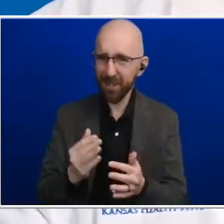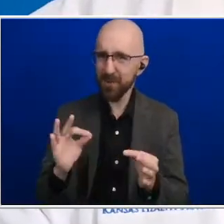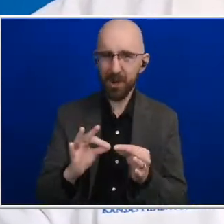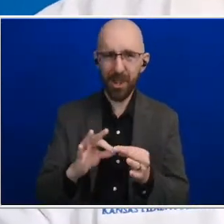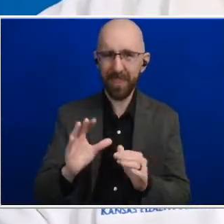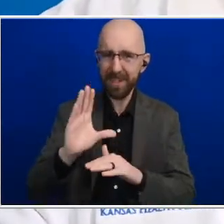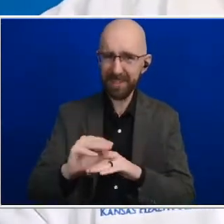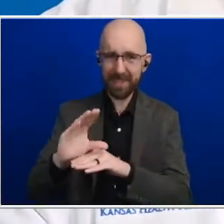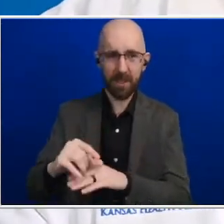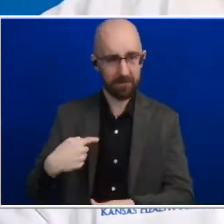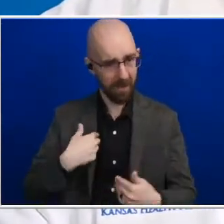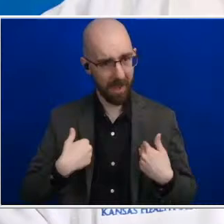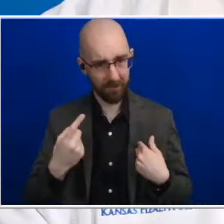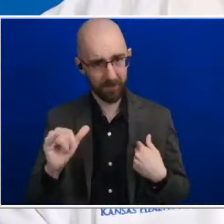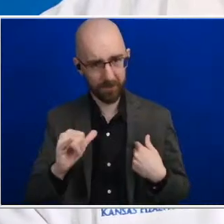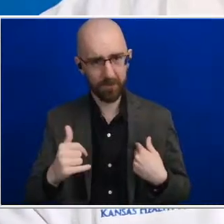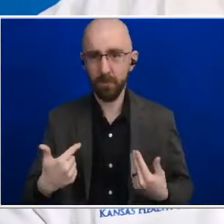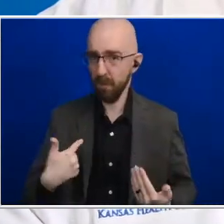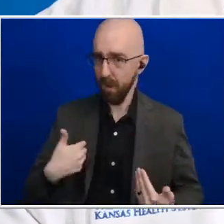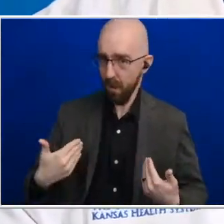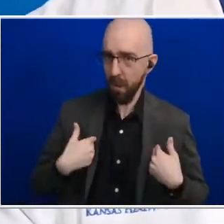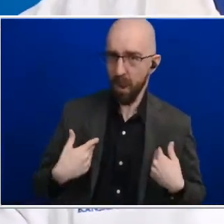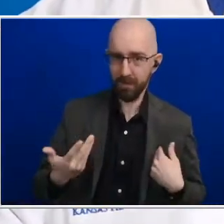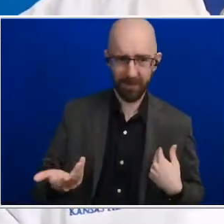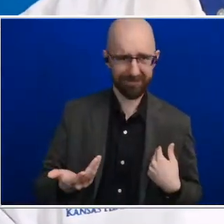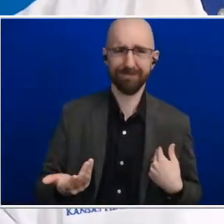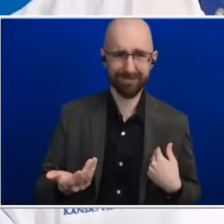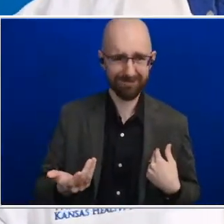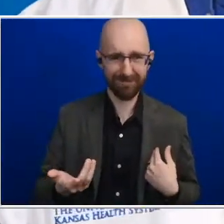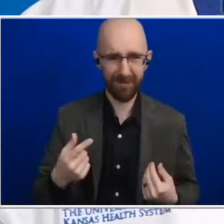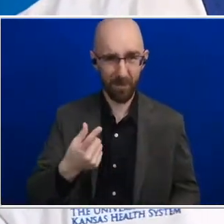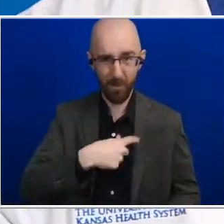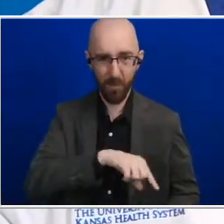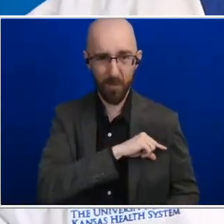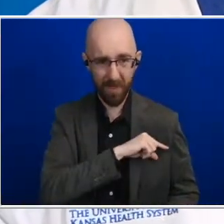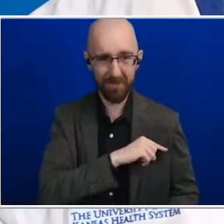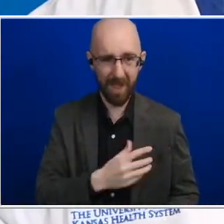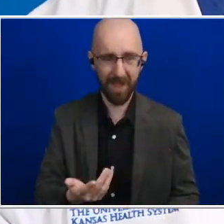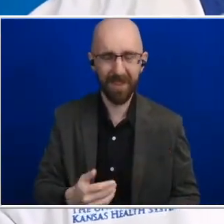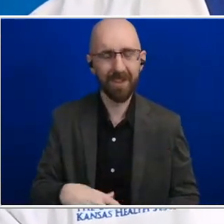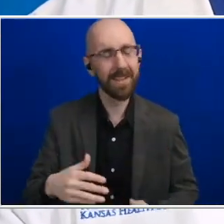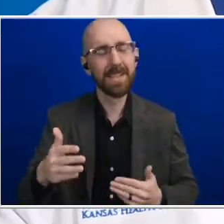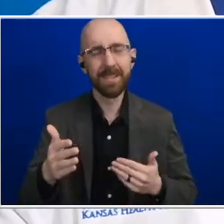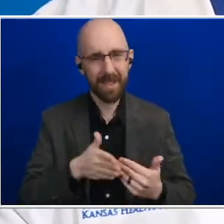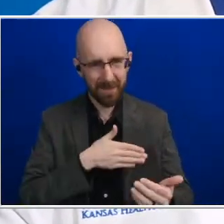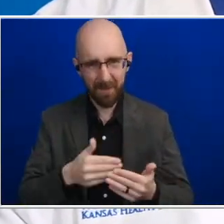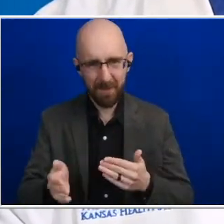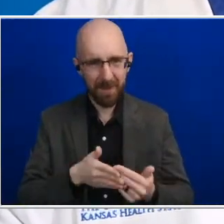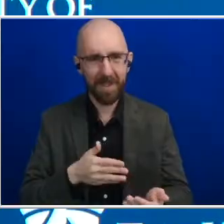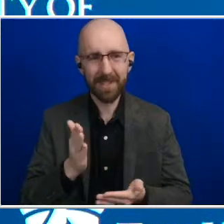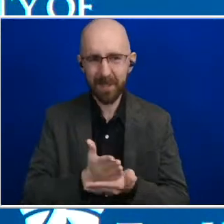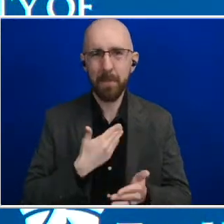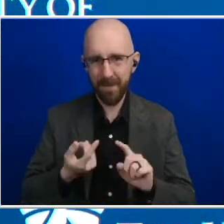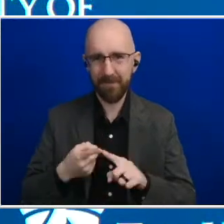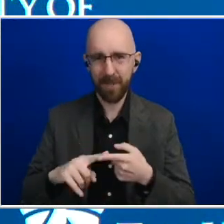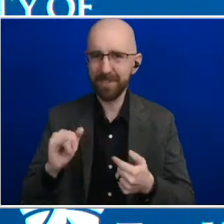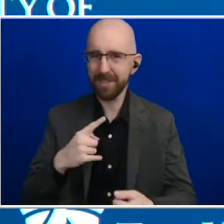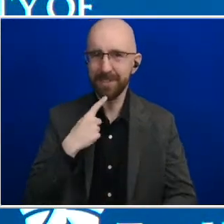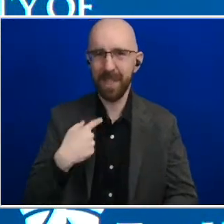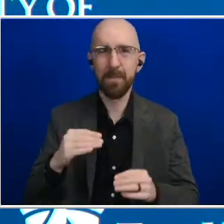too. You and I qualify. Okay. Despite that, I think some of my friends would still say I'm more adolescent than